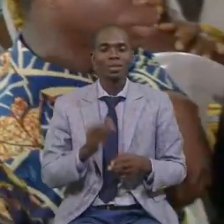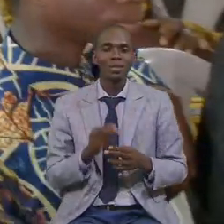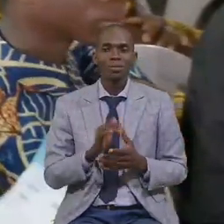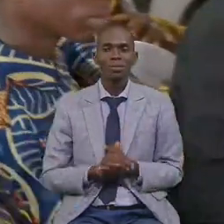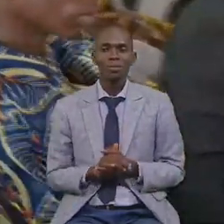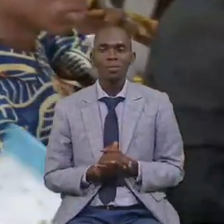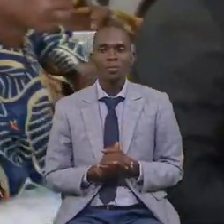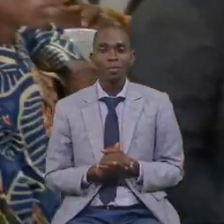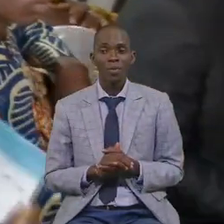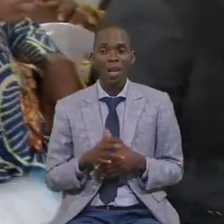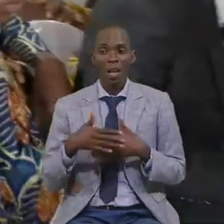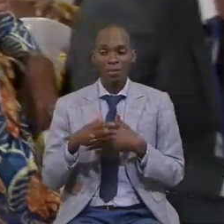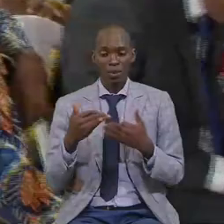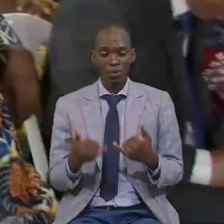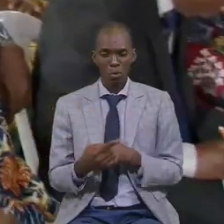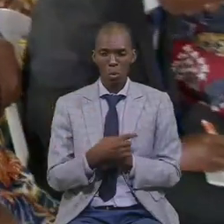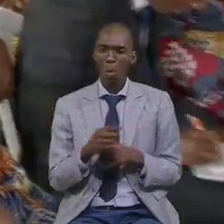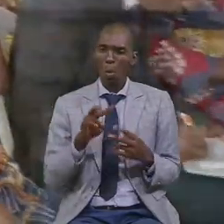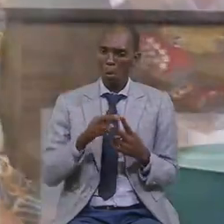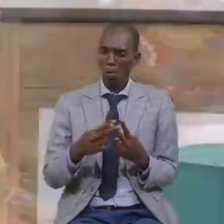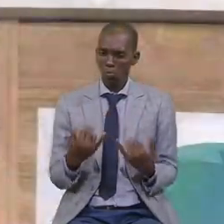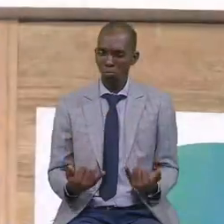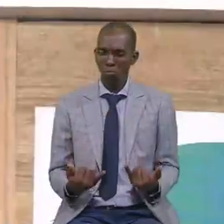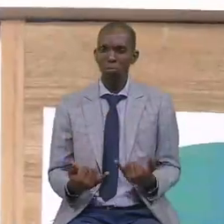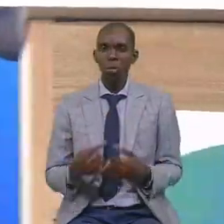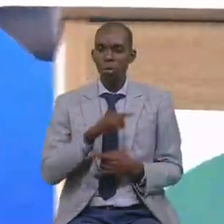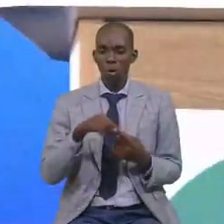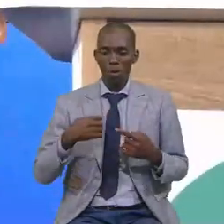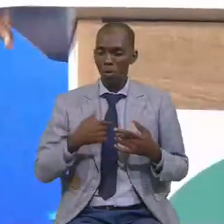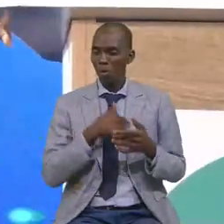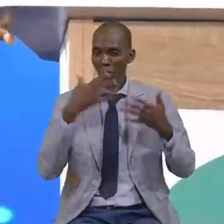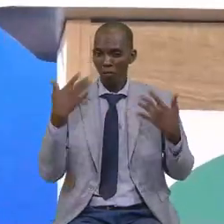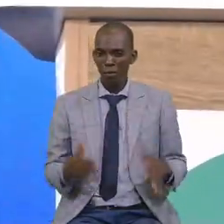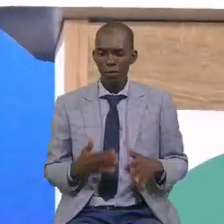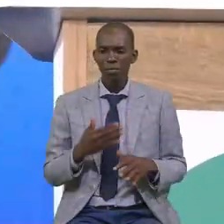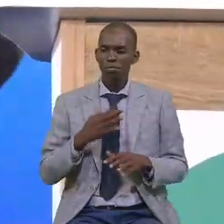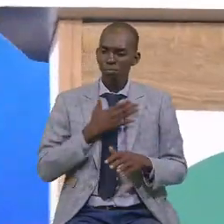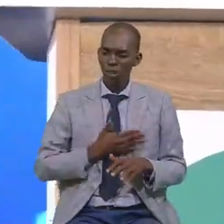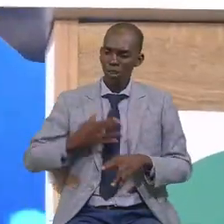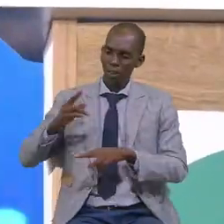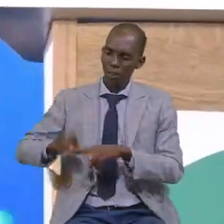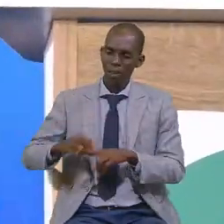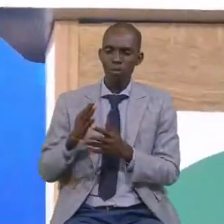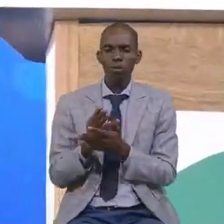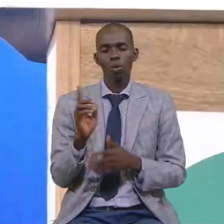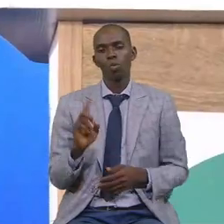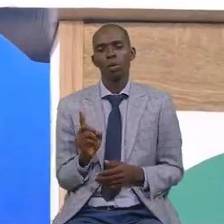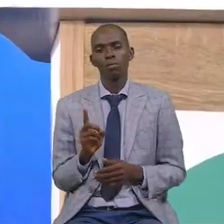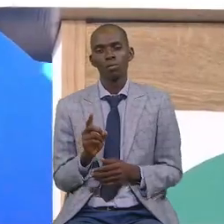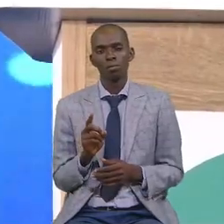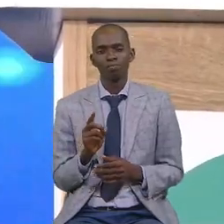After today, or even today when we finish, go sit down somewhere. What are the things